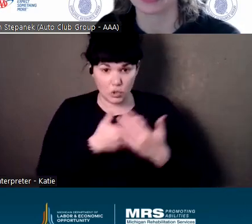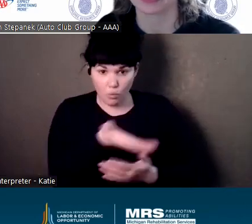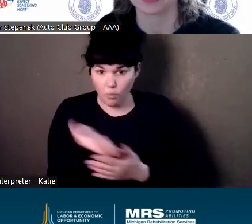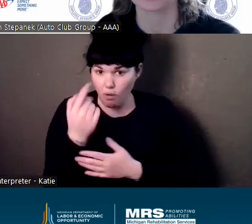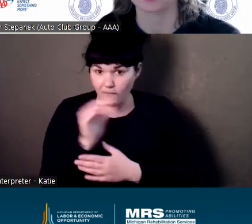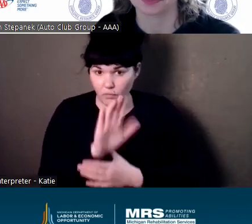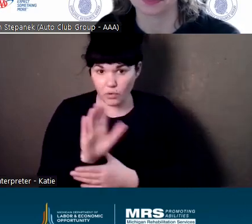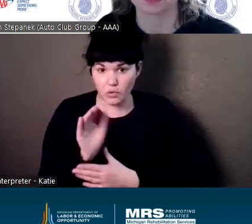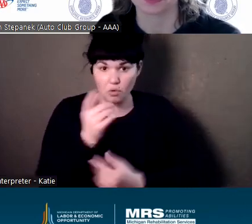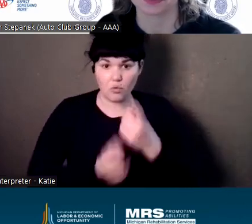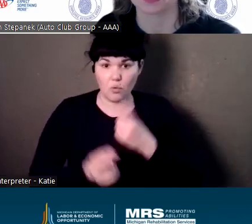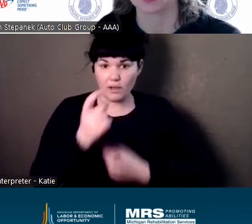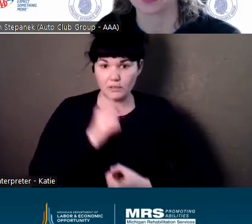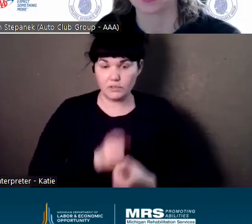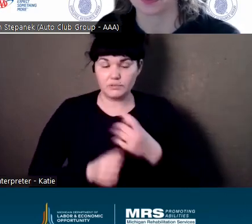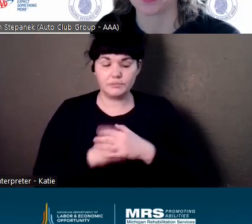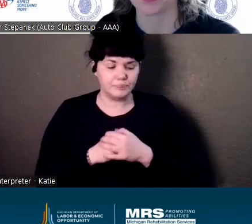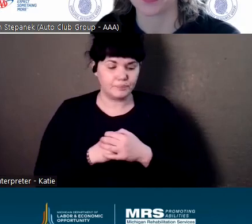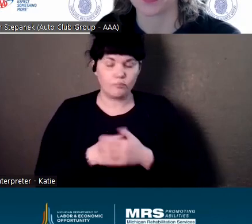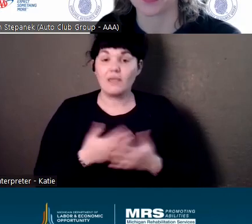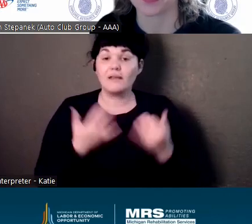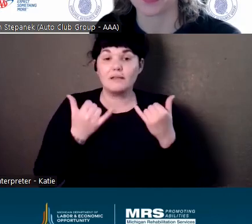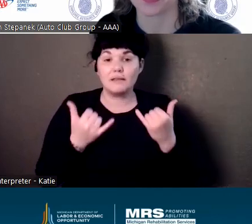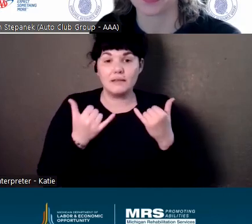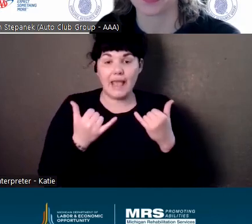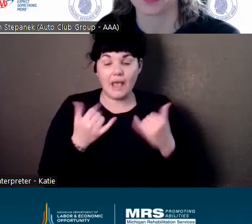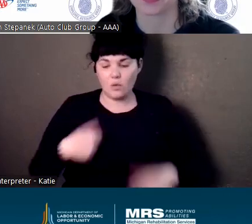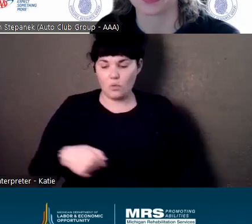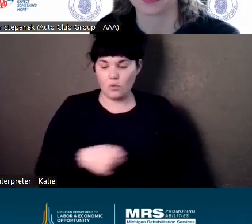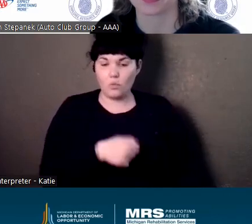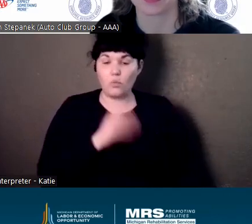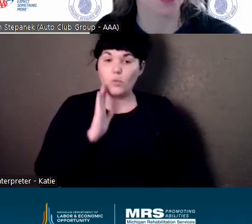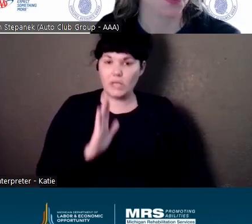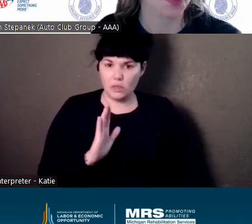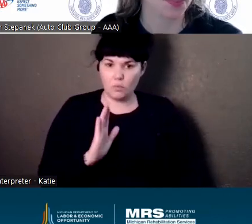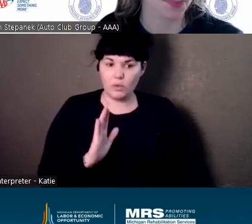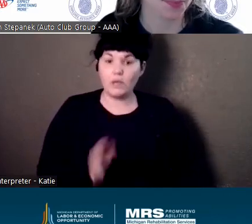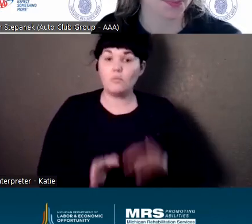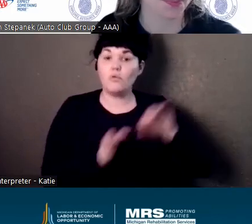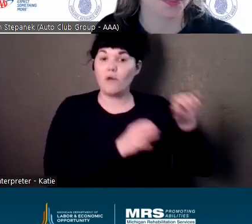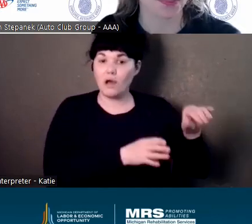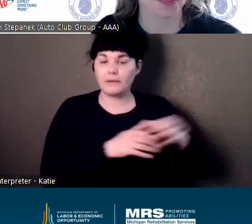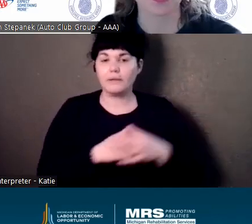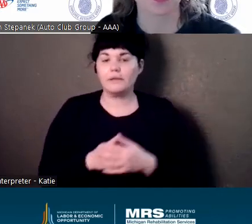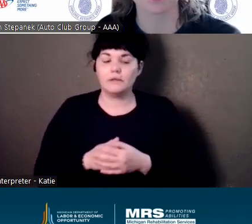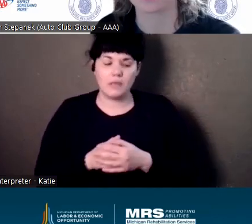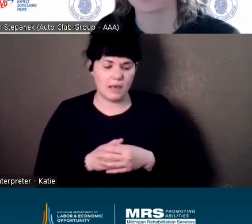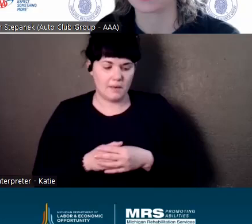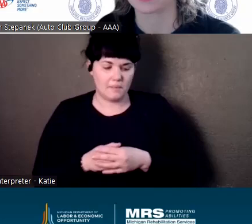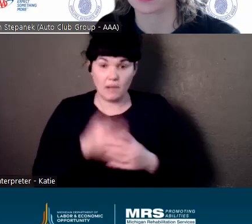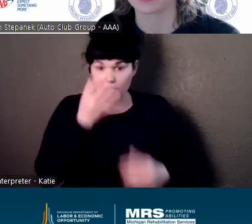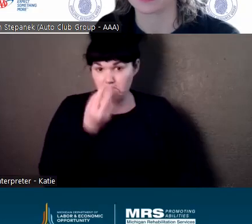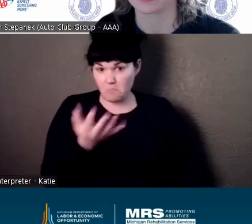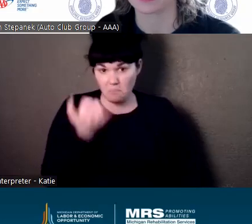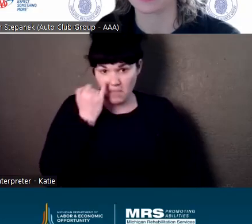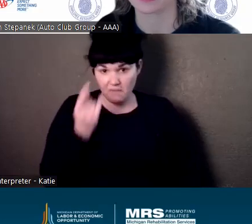section of our presentation. We are now going to move on. I will let you know though, if you have any